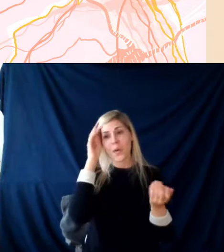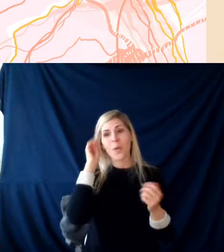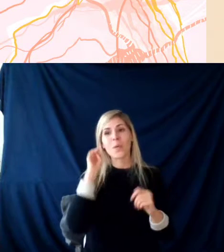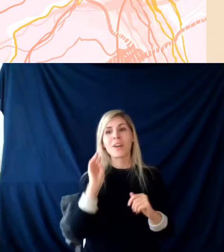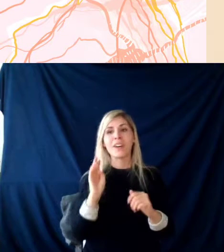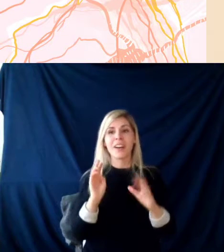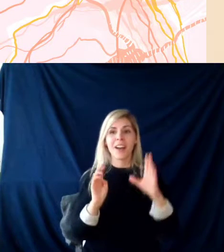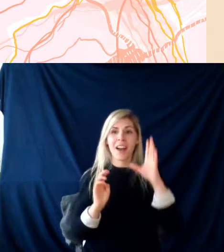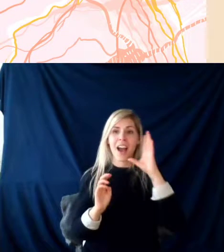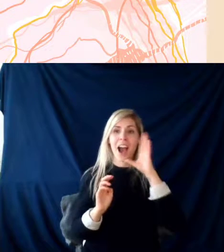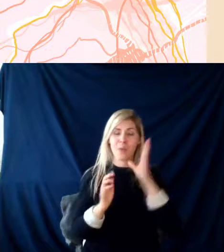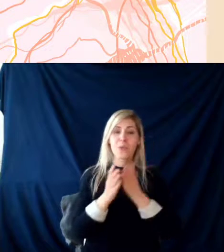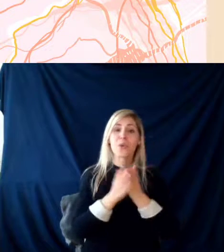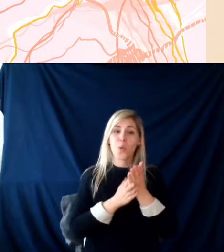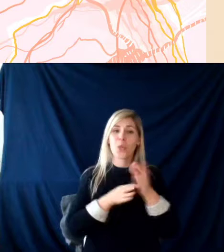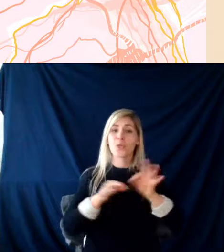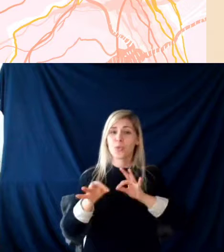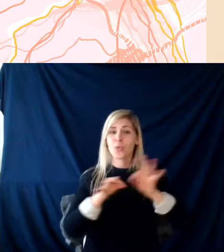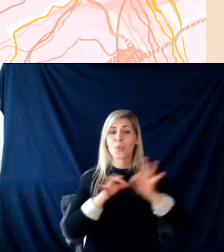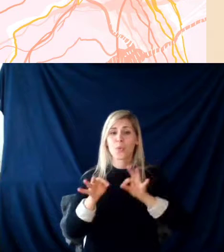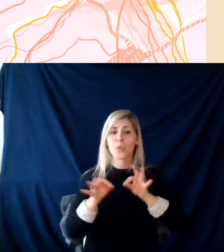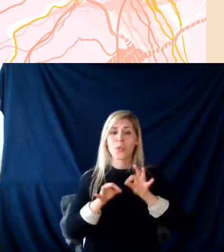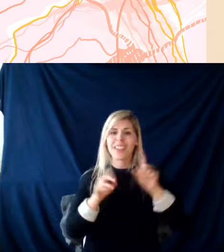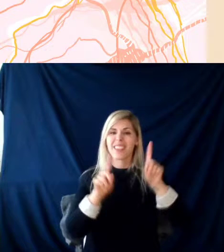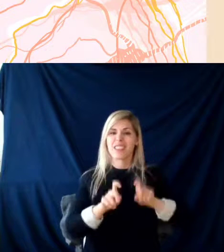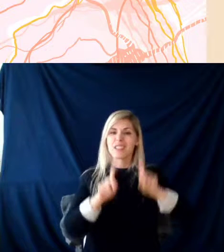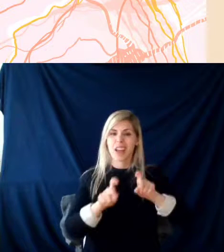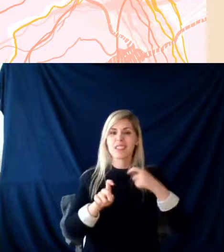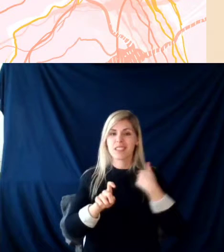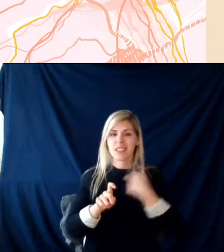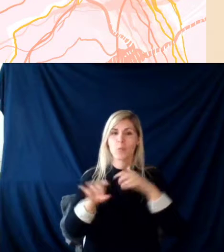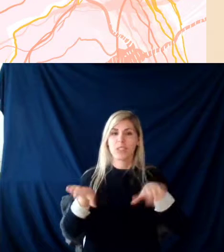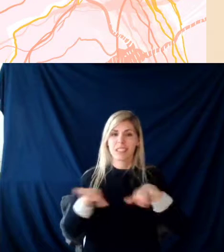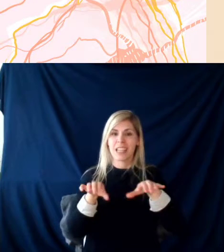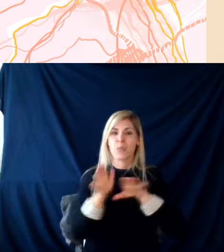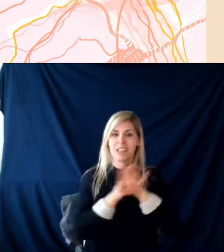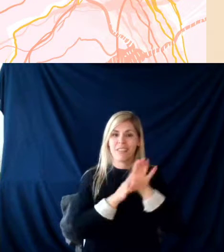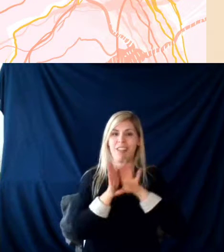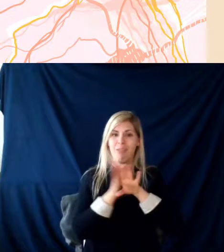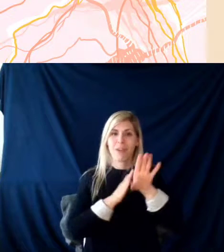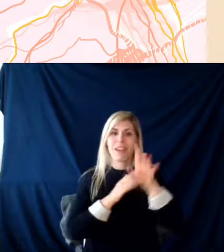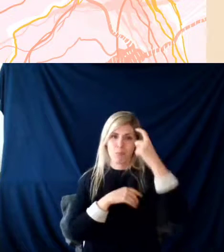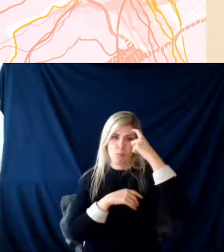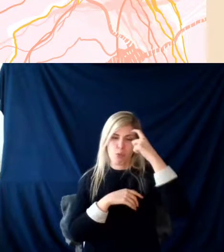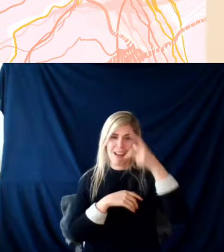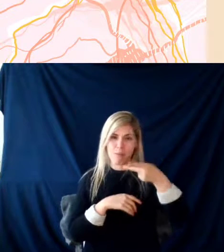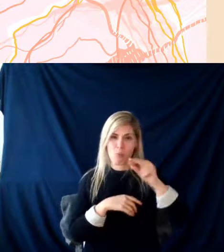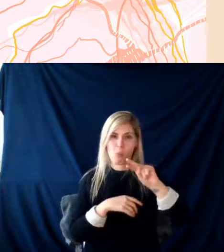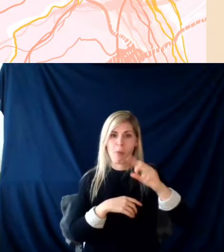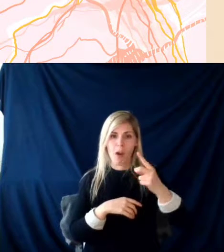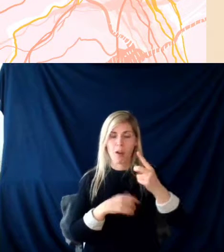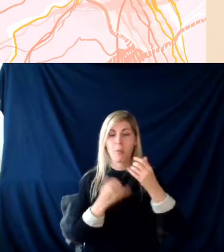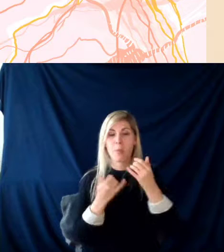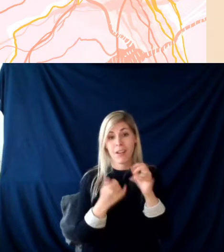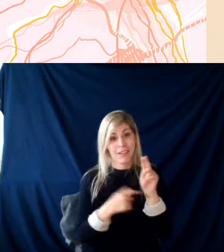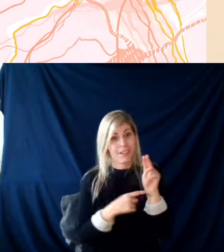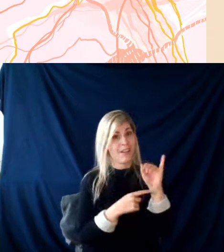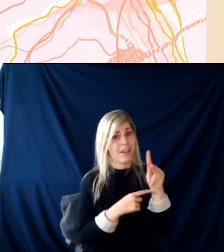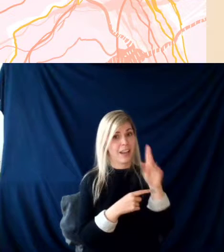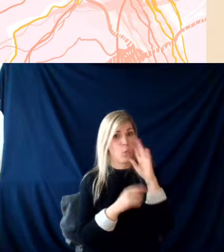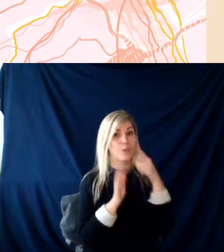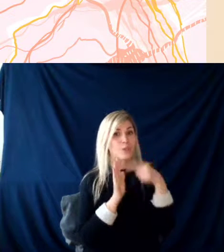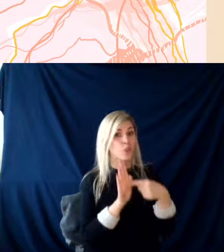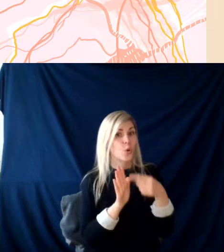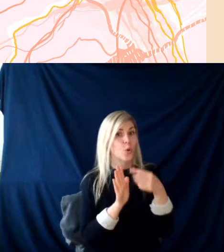So I'm going to go through kind of a little bit of the tests that we did when developing Brain Pong. But actually, Nick will show you